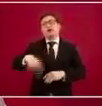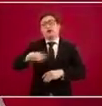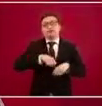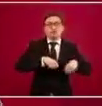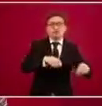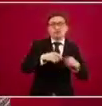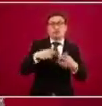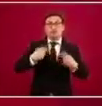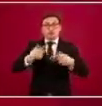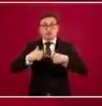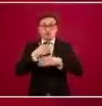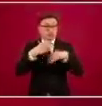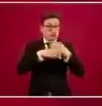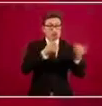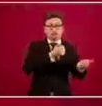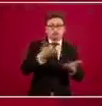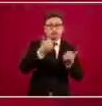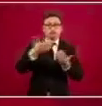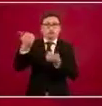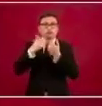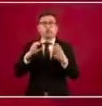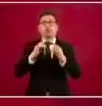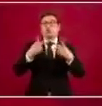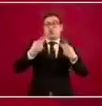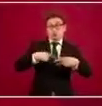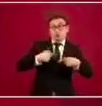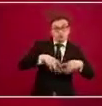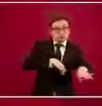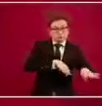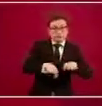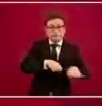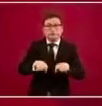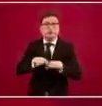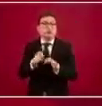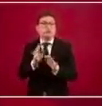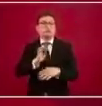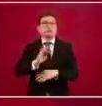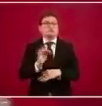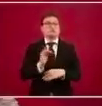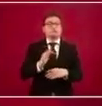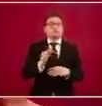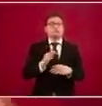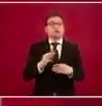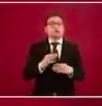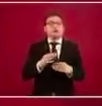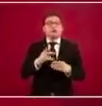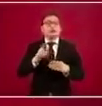work, cashiers, delivery, men and women,